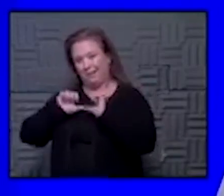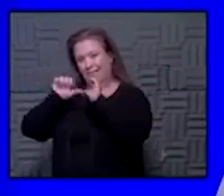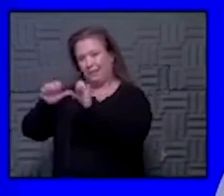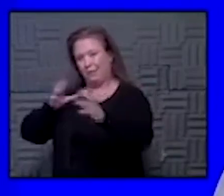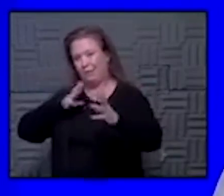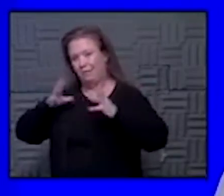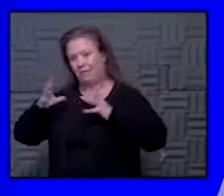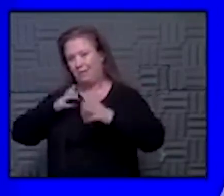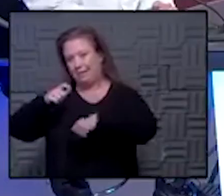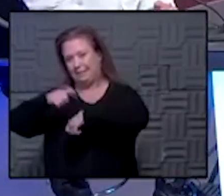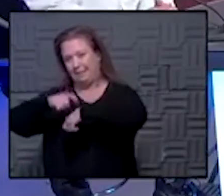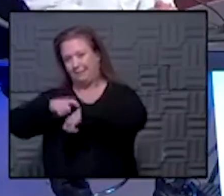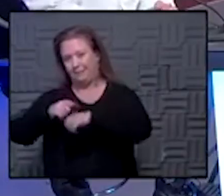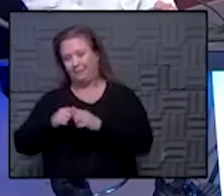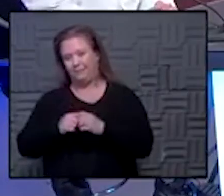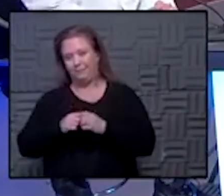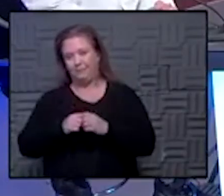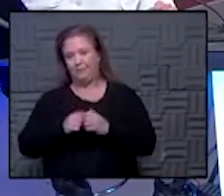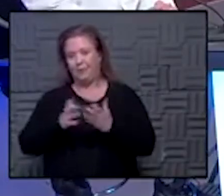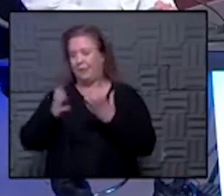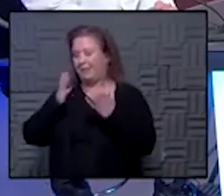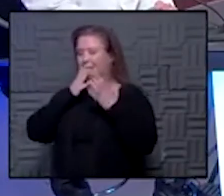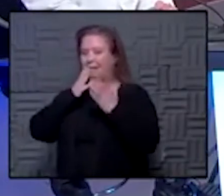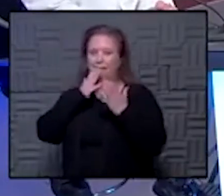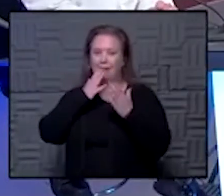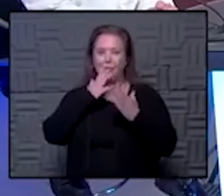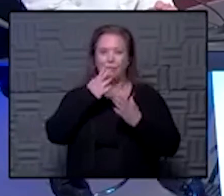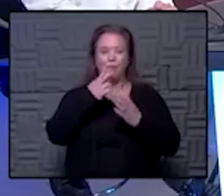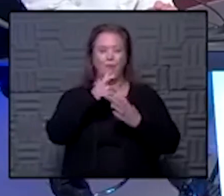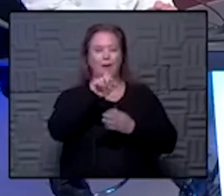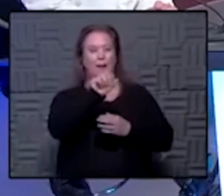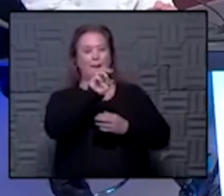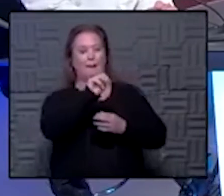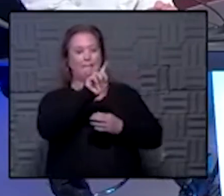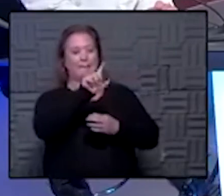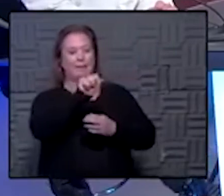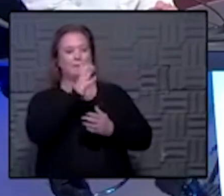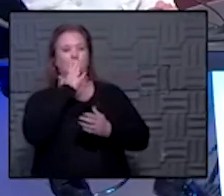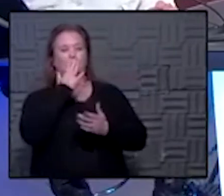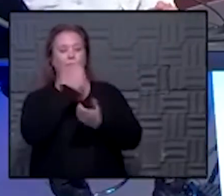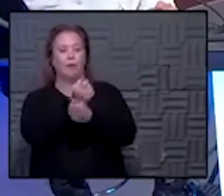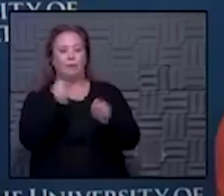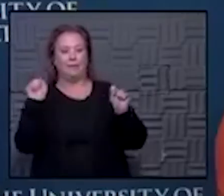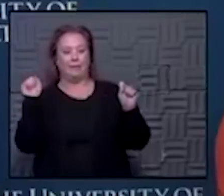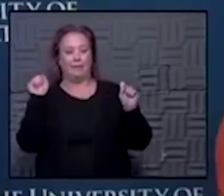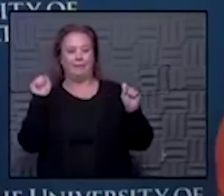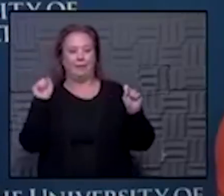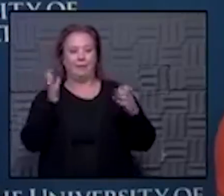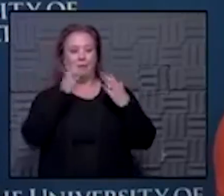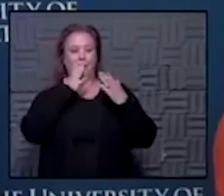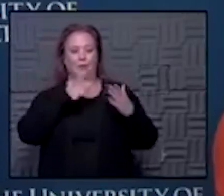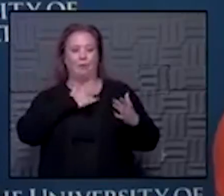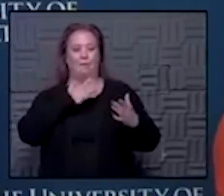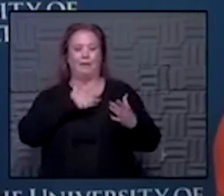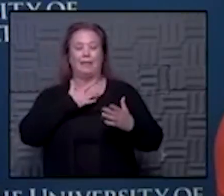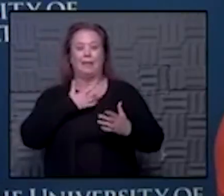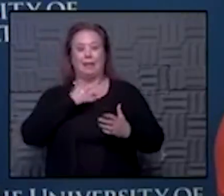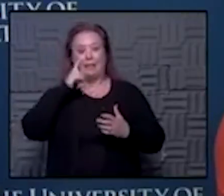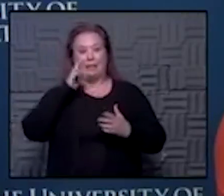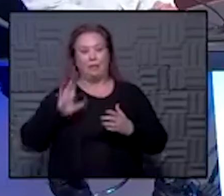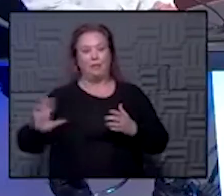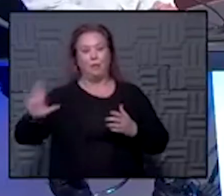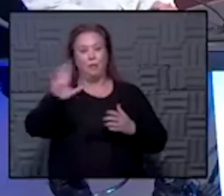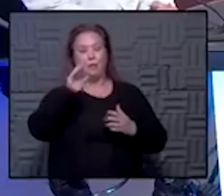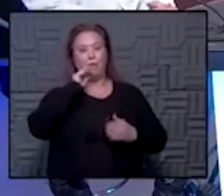the holiday season. All right, and I personally want to thank you and Amanda because you keep us safe, and that's a good feeling. And I thank you